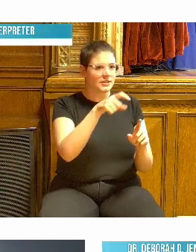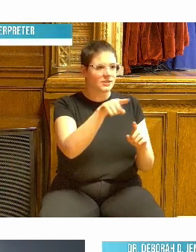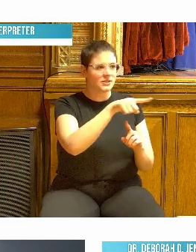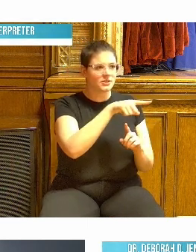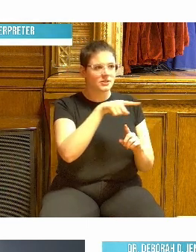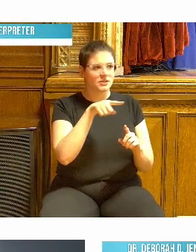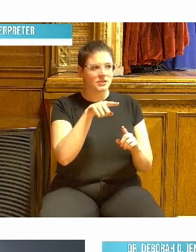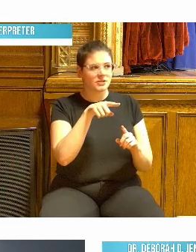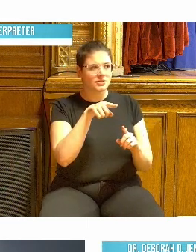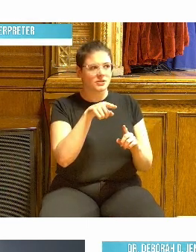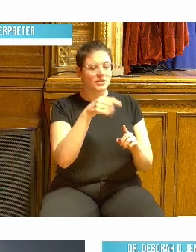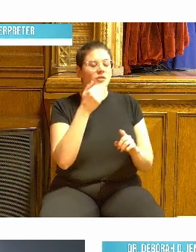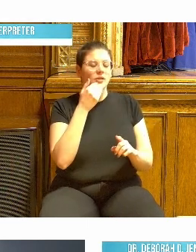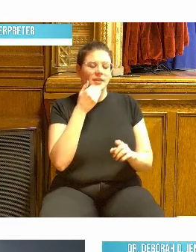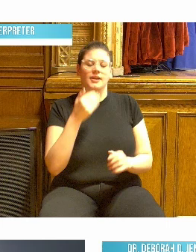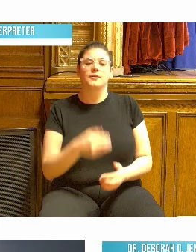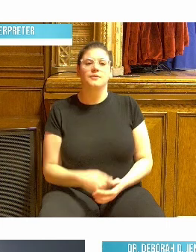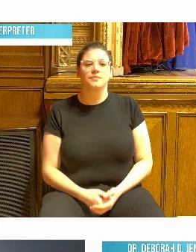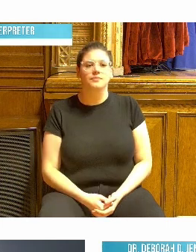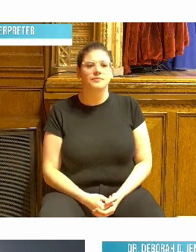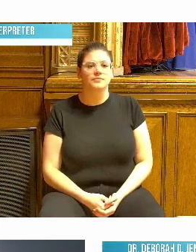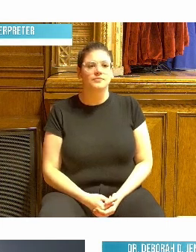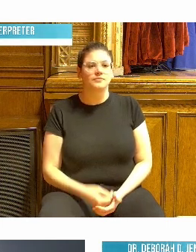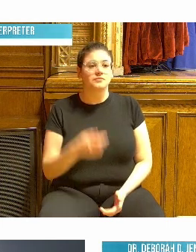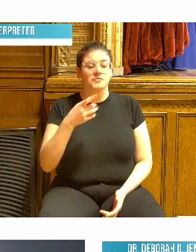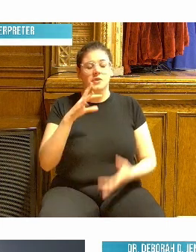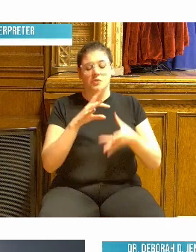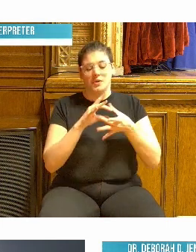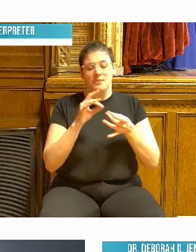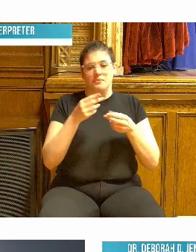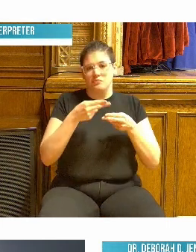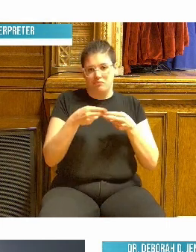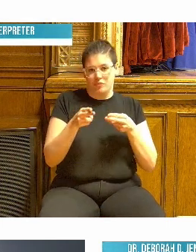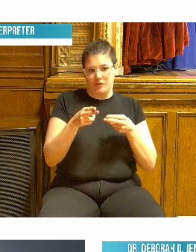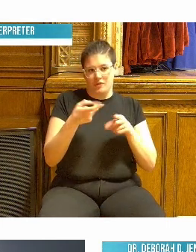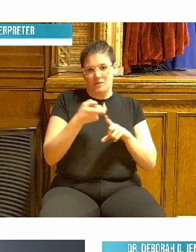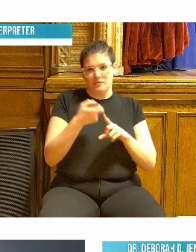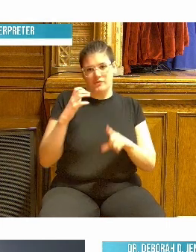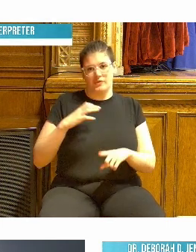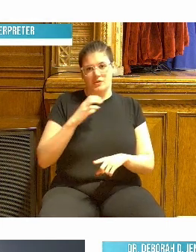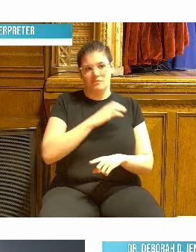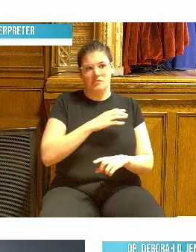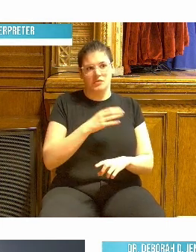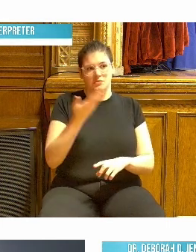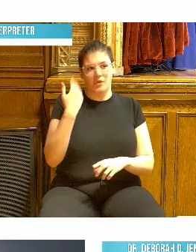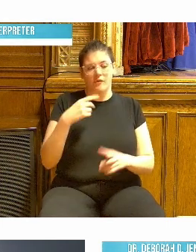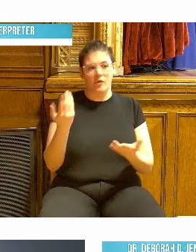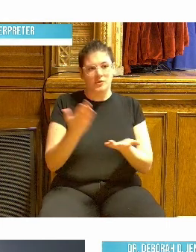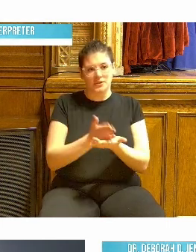Oh, thank you. Any brief comments from the commissioners before we close tonight?